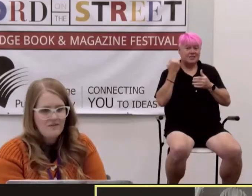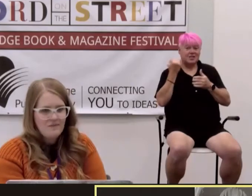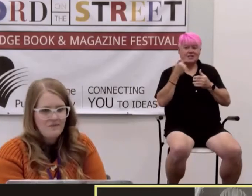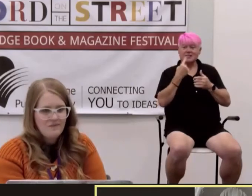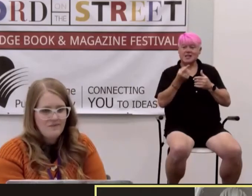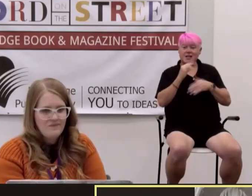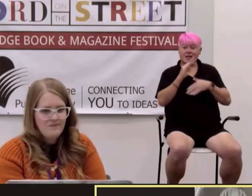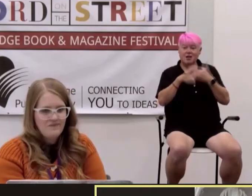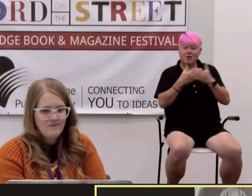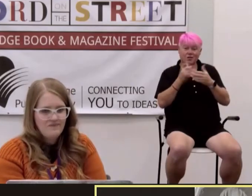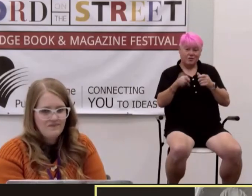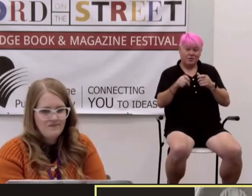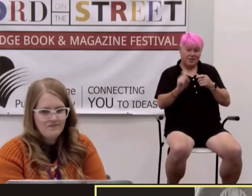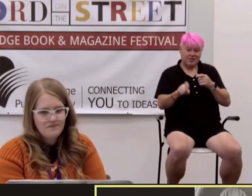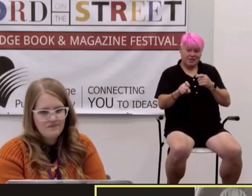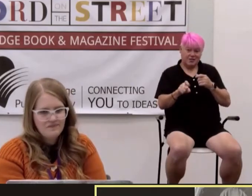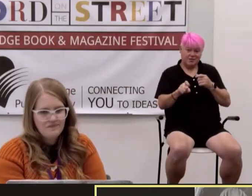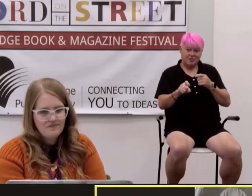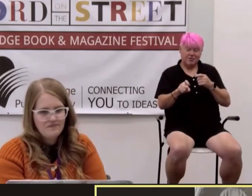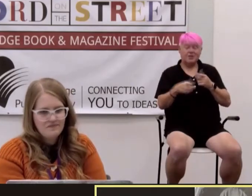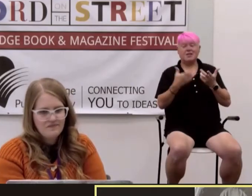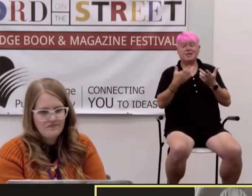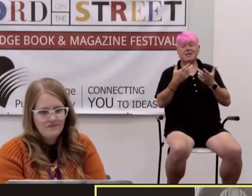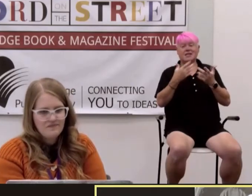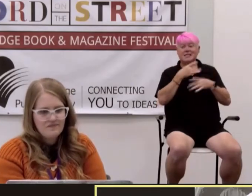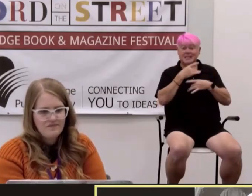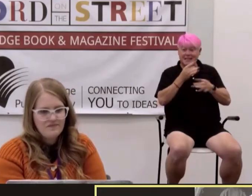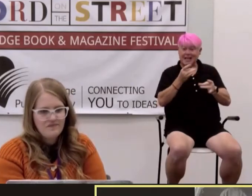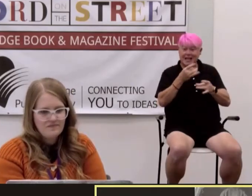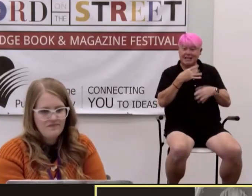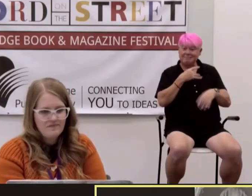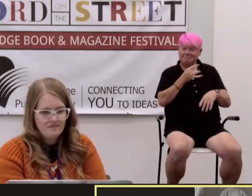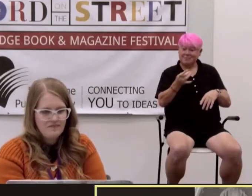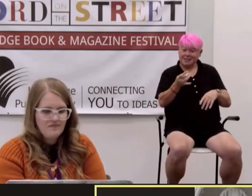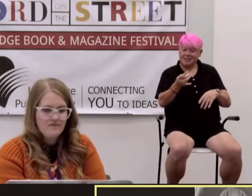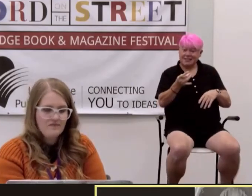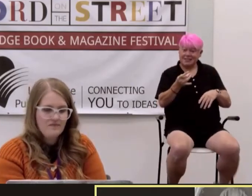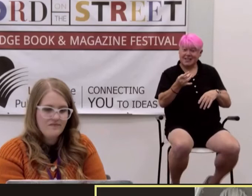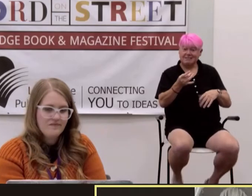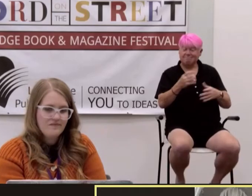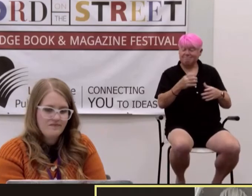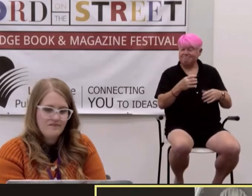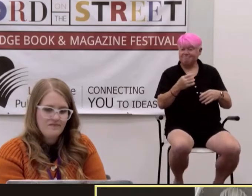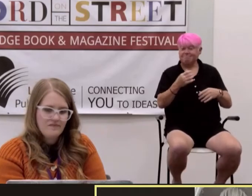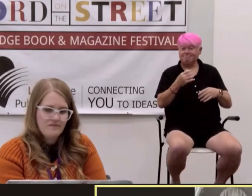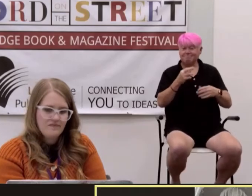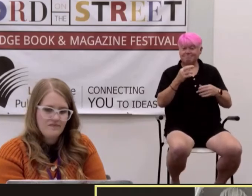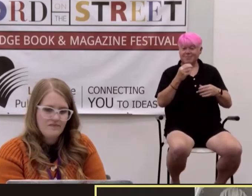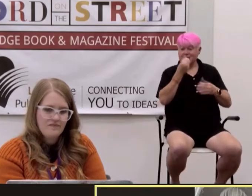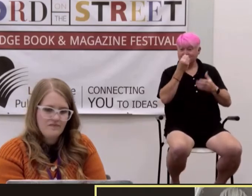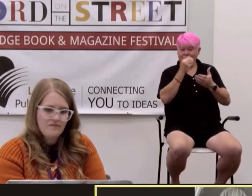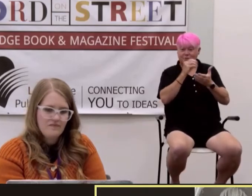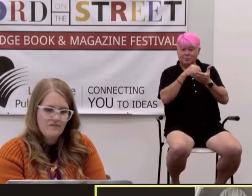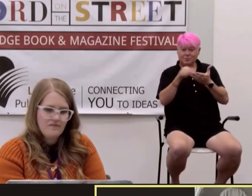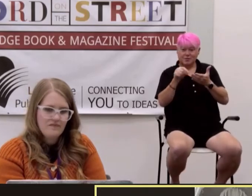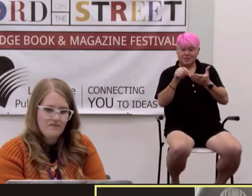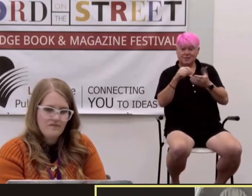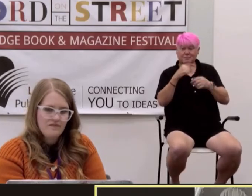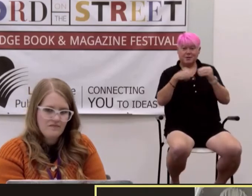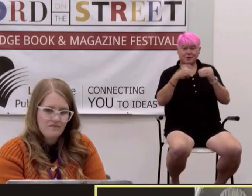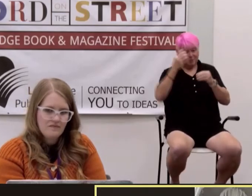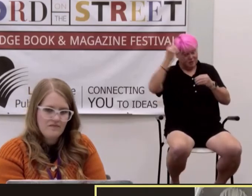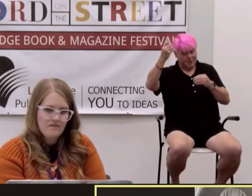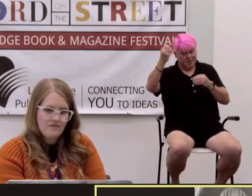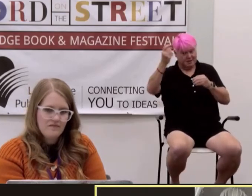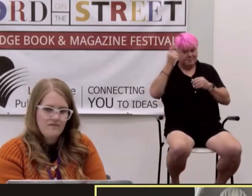do is get an inspiration from a recipe. You don't have to follow the recipe either. I mean, the whole book is about dreams. It's about thinking.